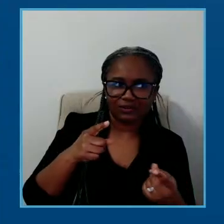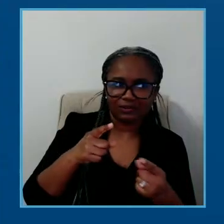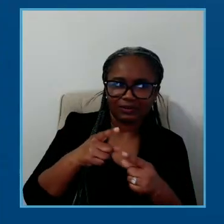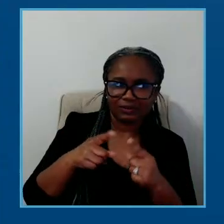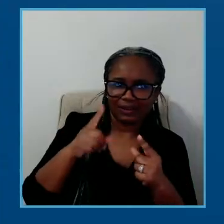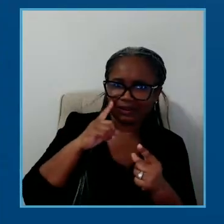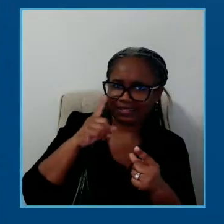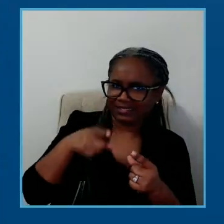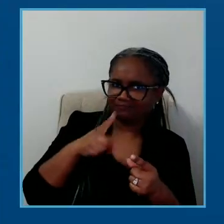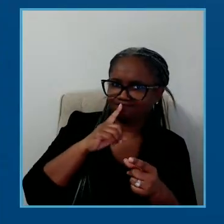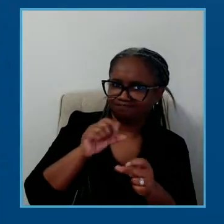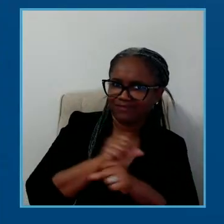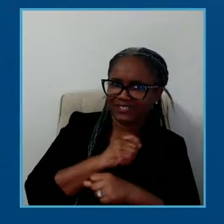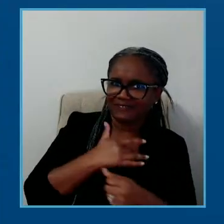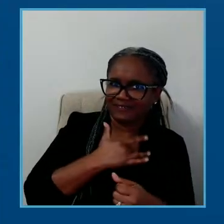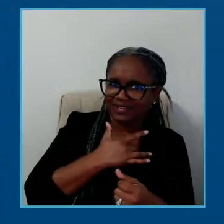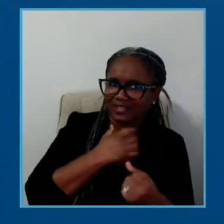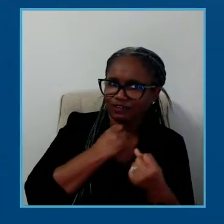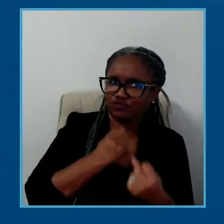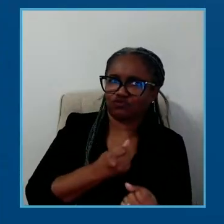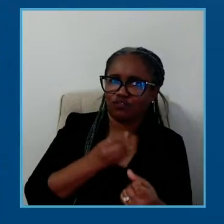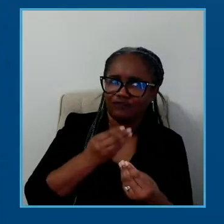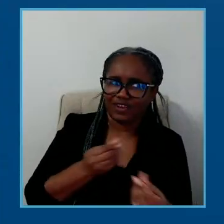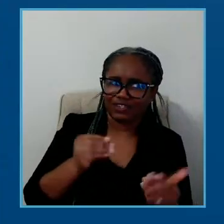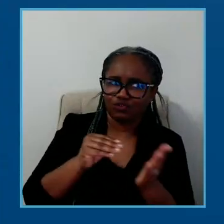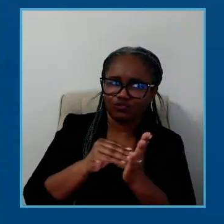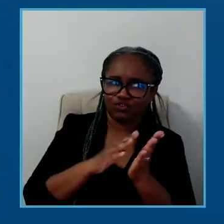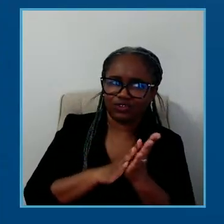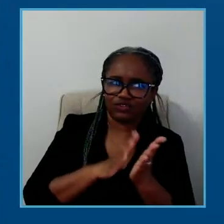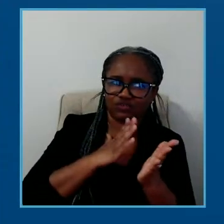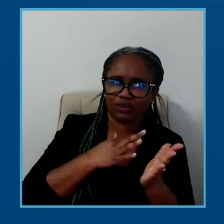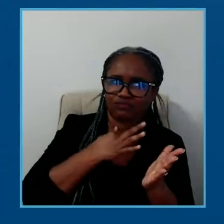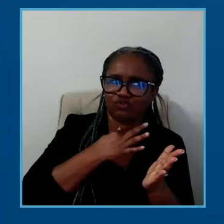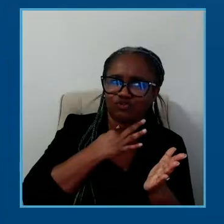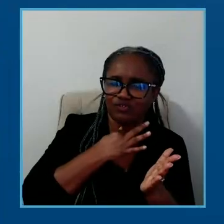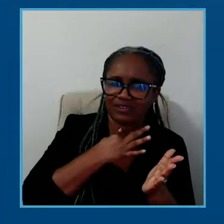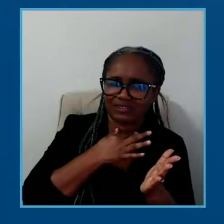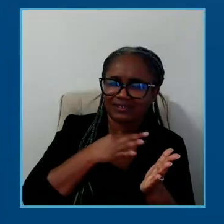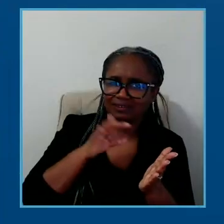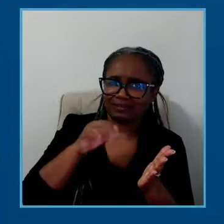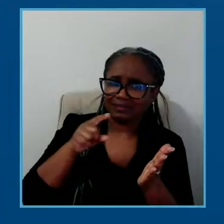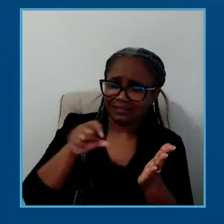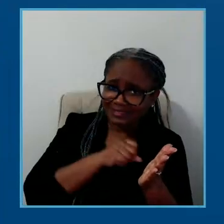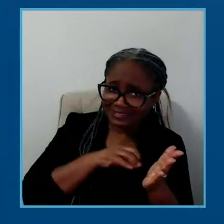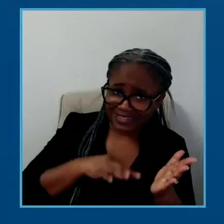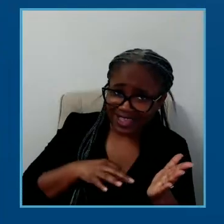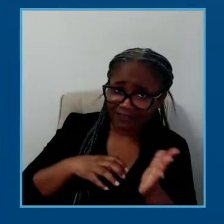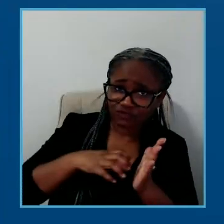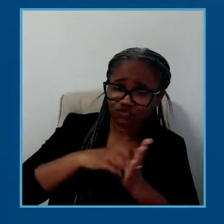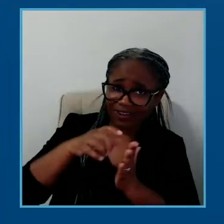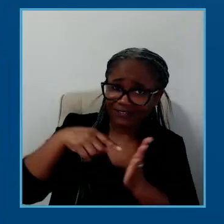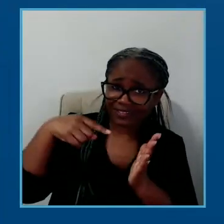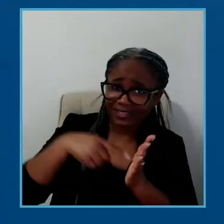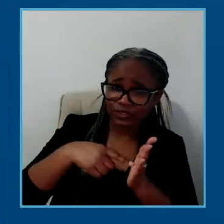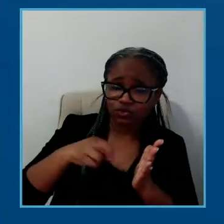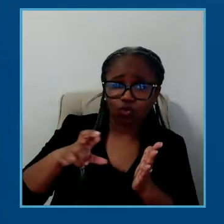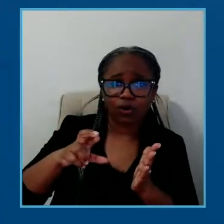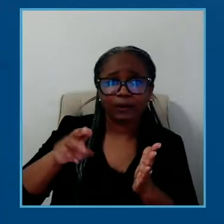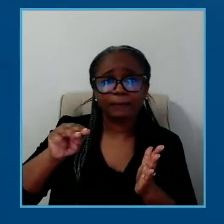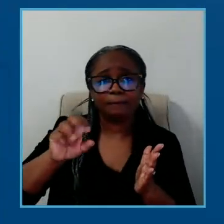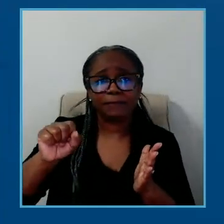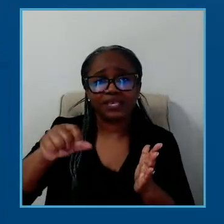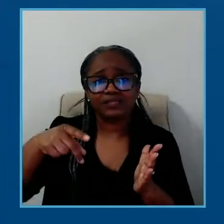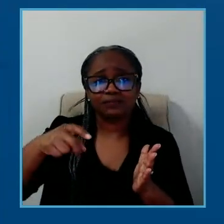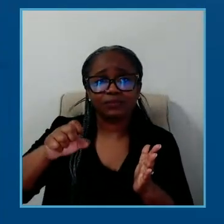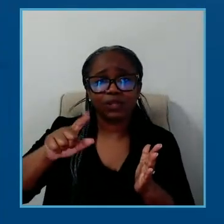staff drafted it. I think that's just an important question to get out of the way. I in no way am suggesting that